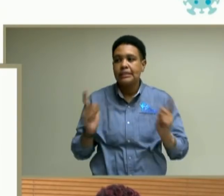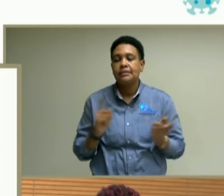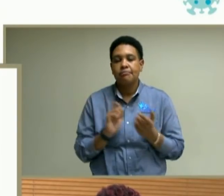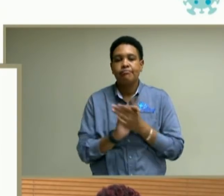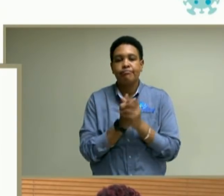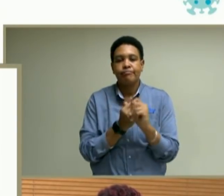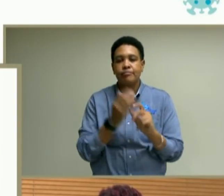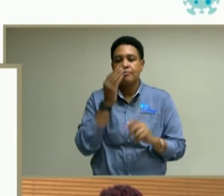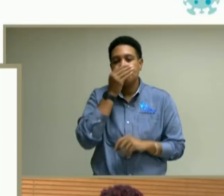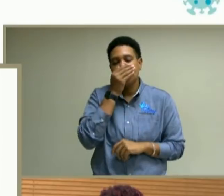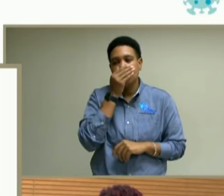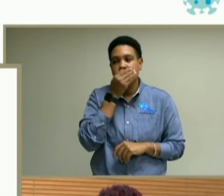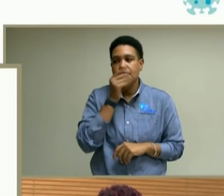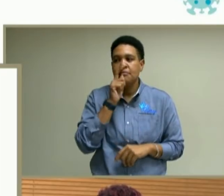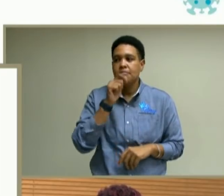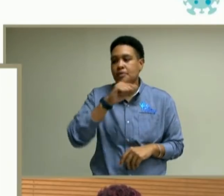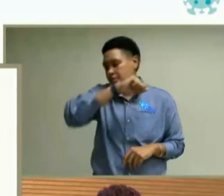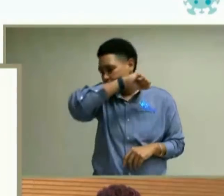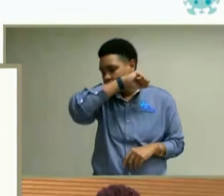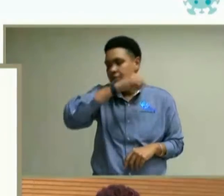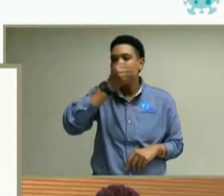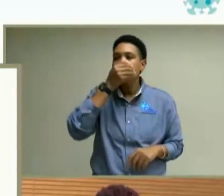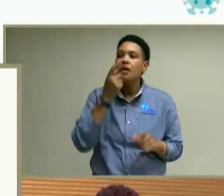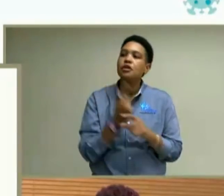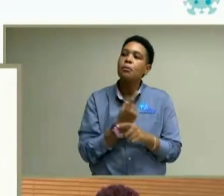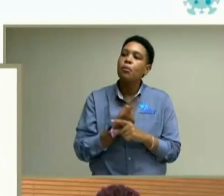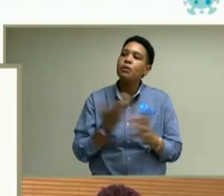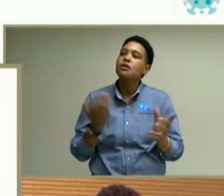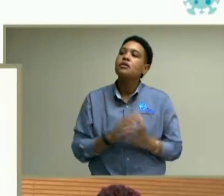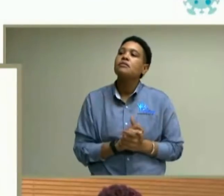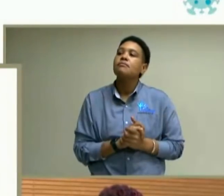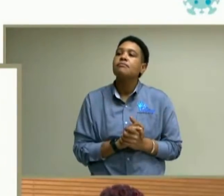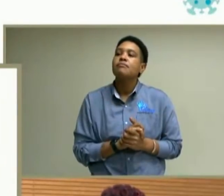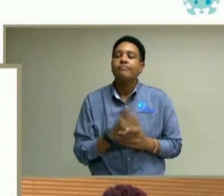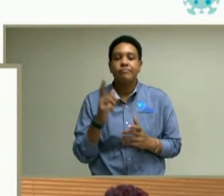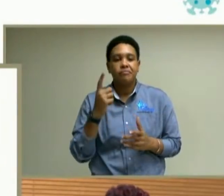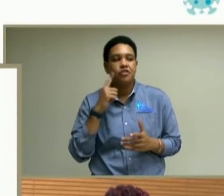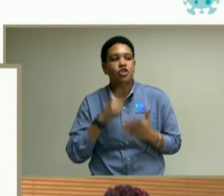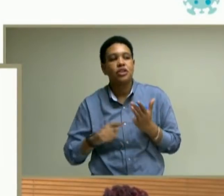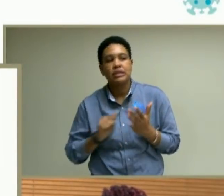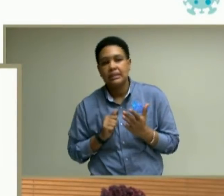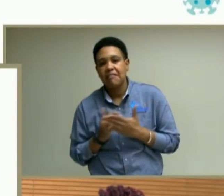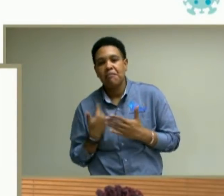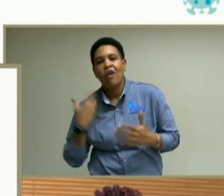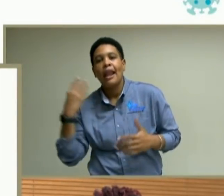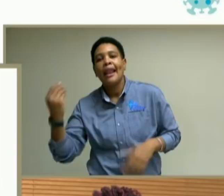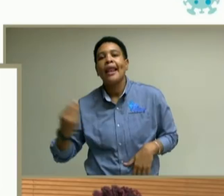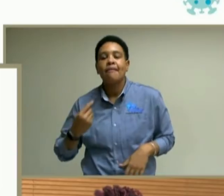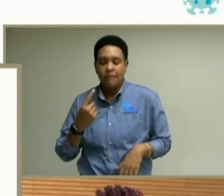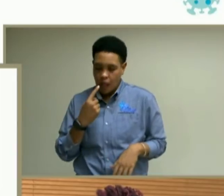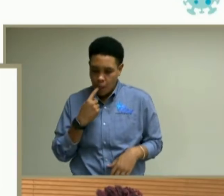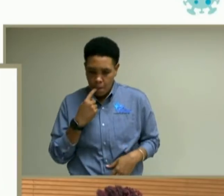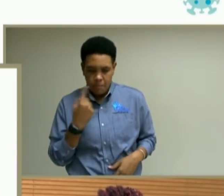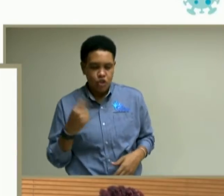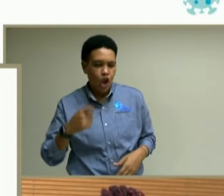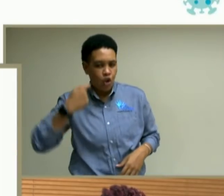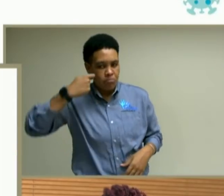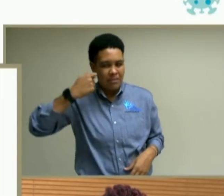can cover your coughs and sneezes appropriately. And make sure you check yourself for symptoms before leaving home. So if you're